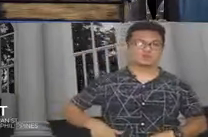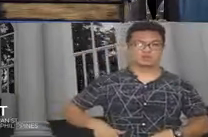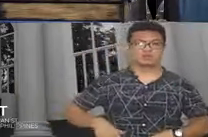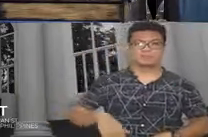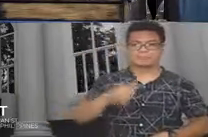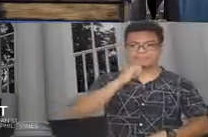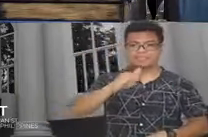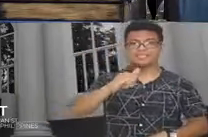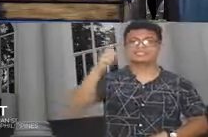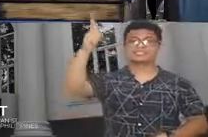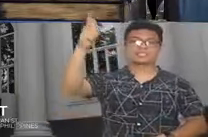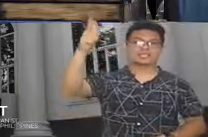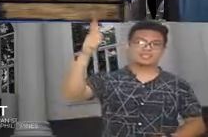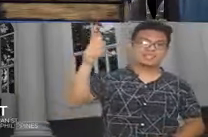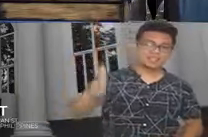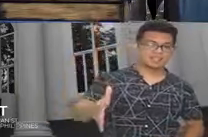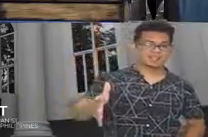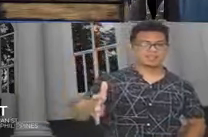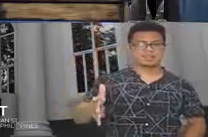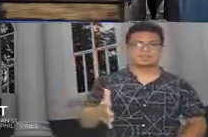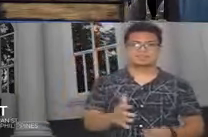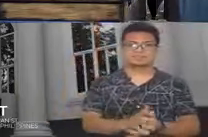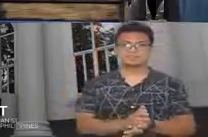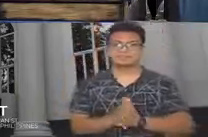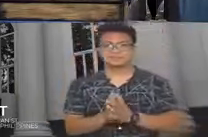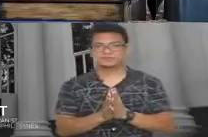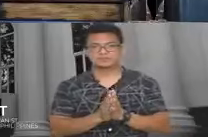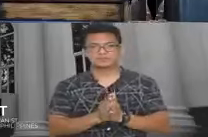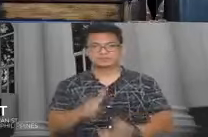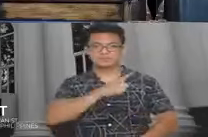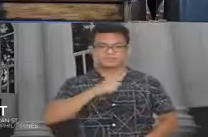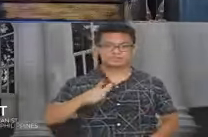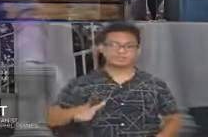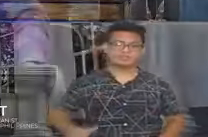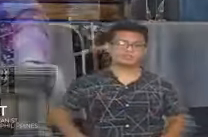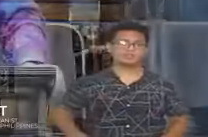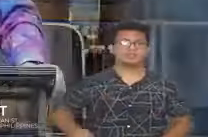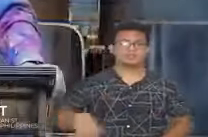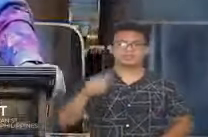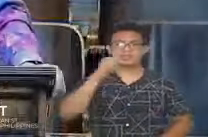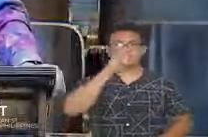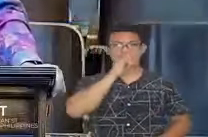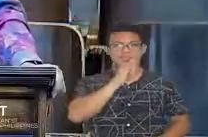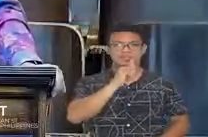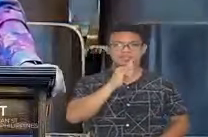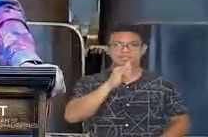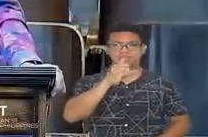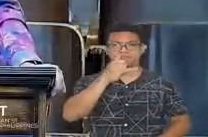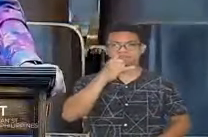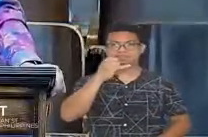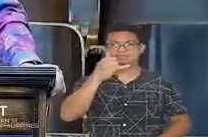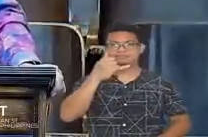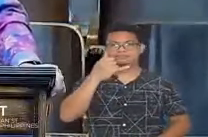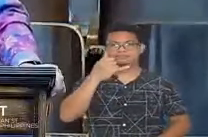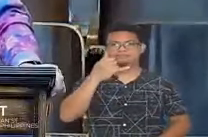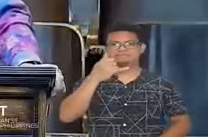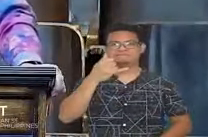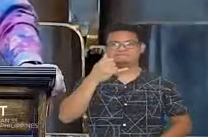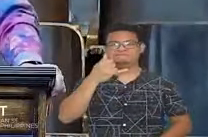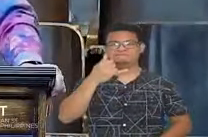God. The Lord, he is God. Say it. The Lord, he is